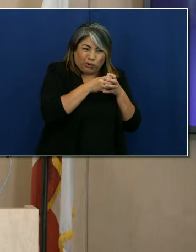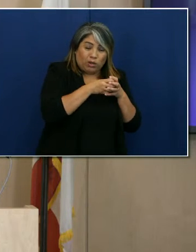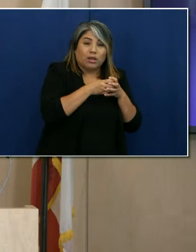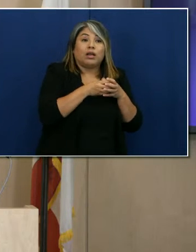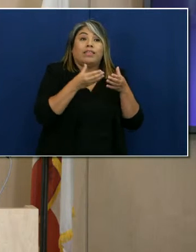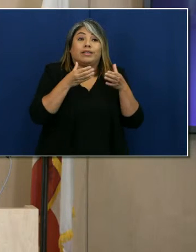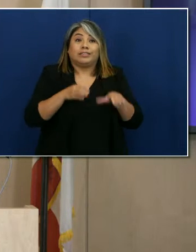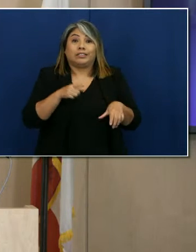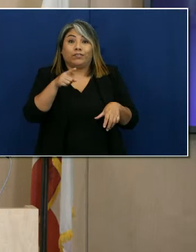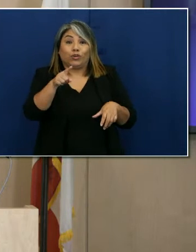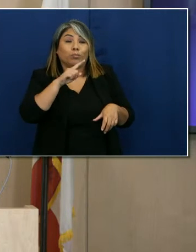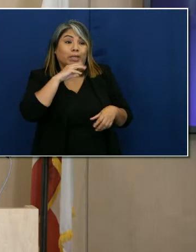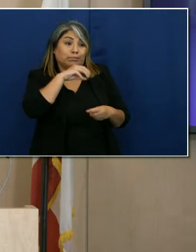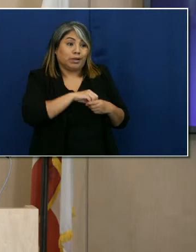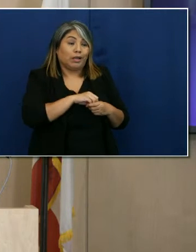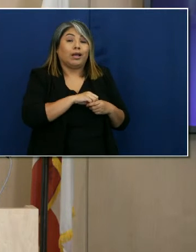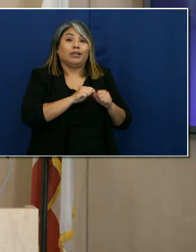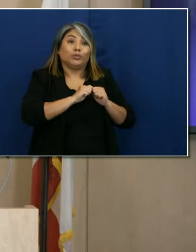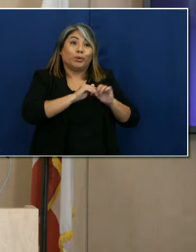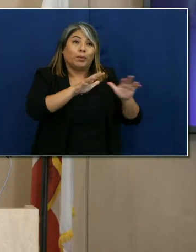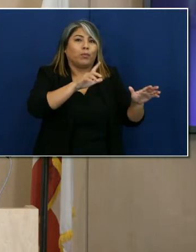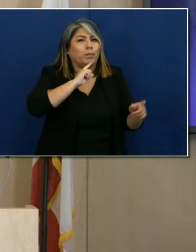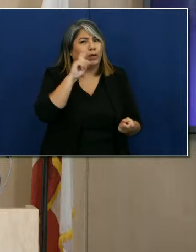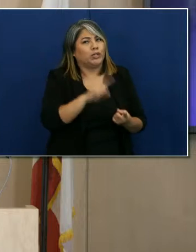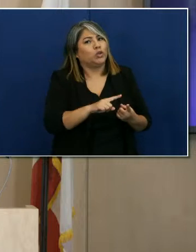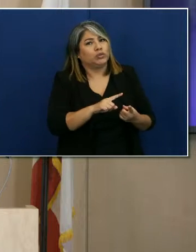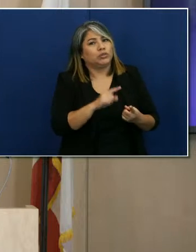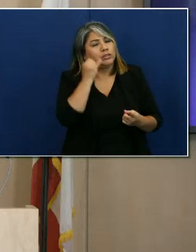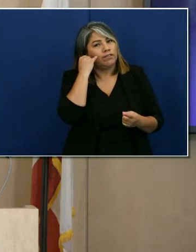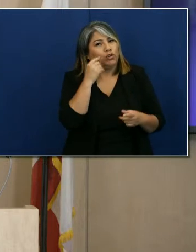those super spreading events is going to be greatly reduced.